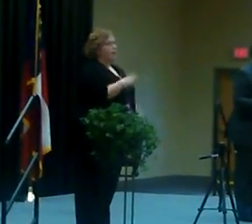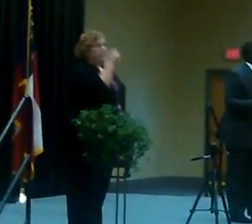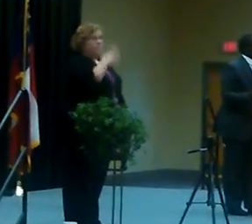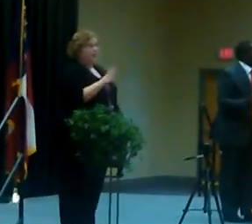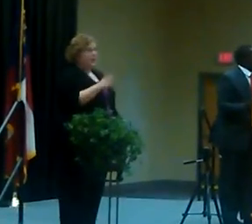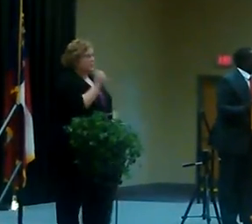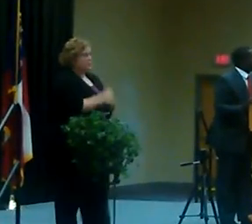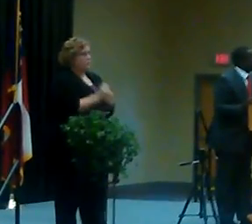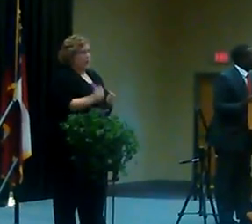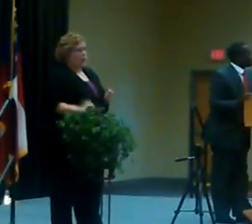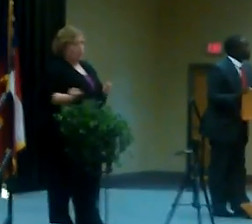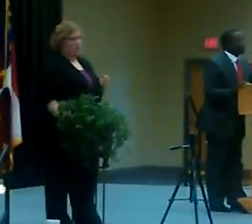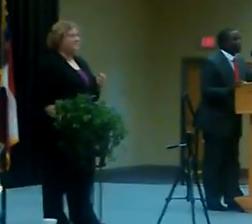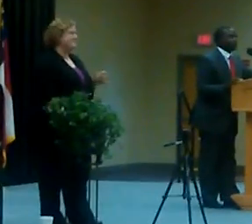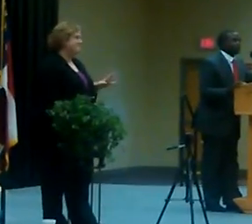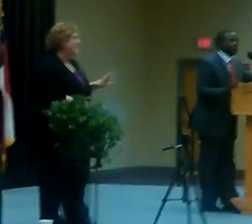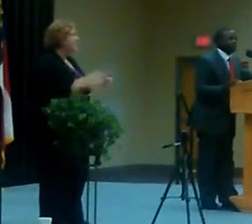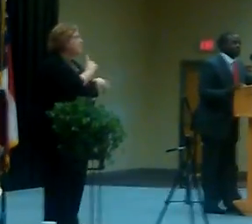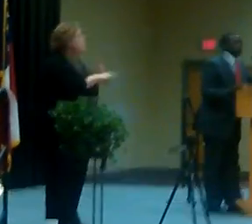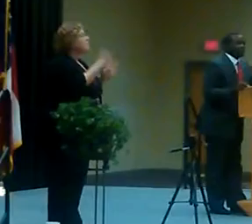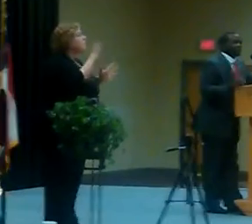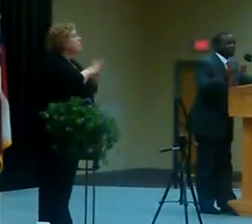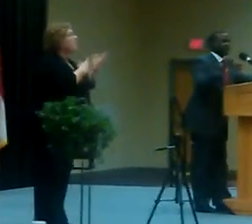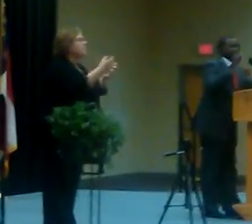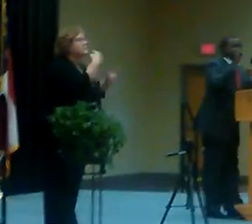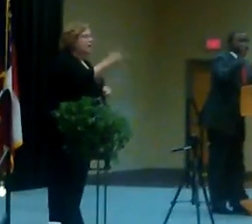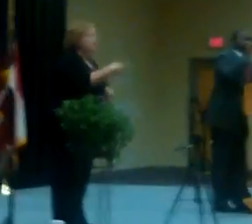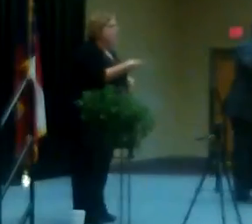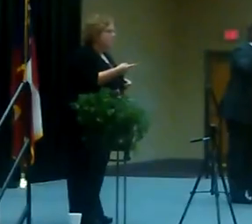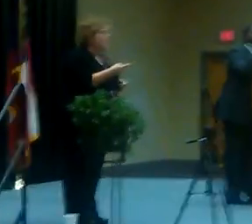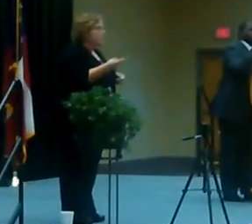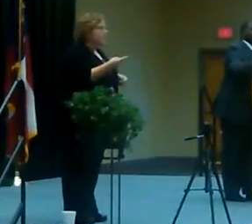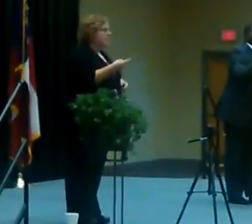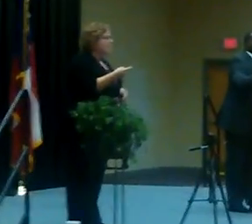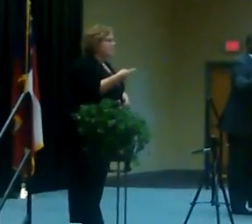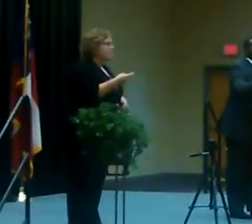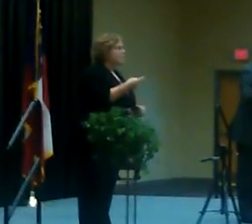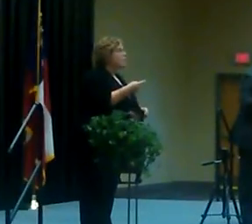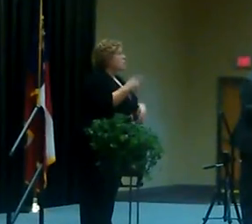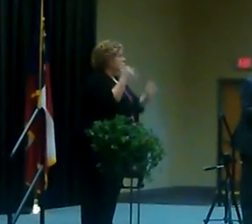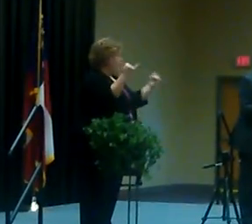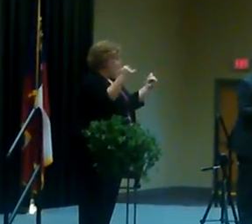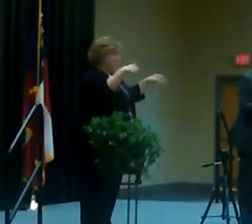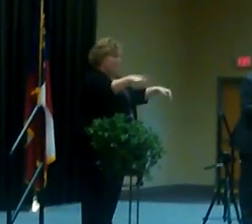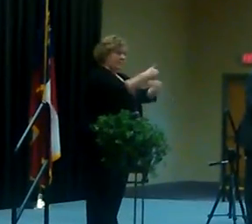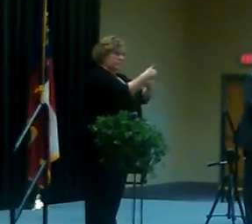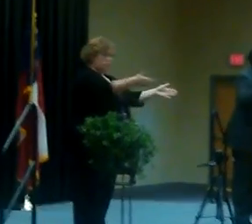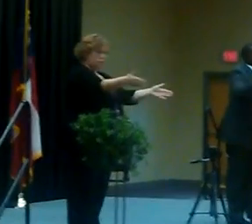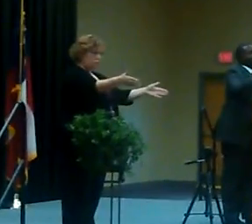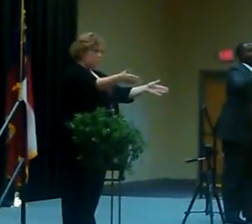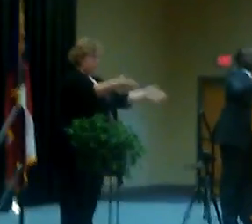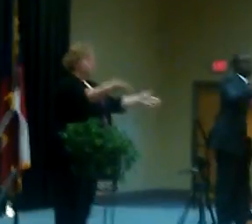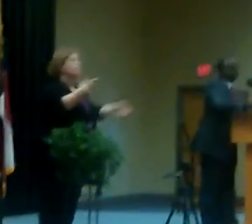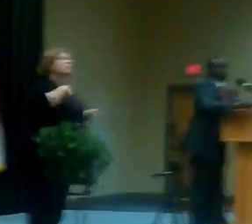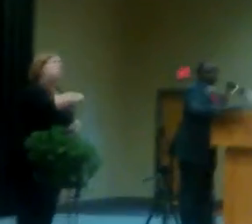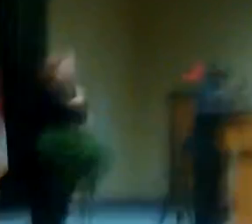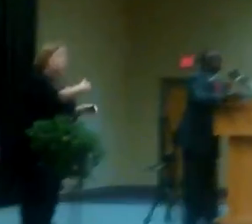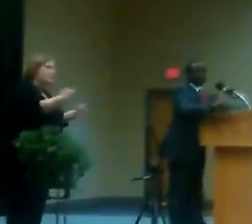what I'll say to you really quickly is that right here in this room, we have